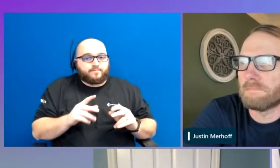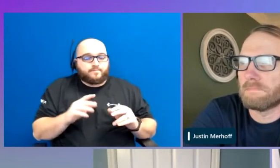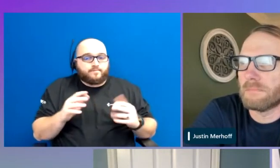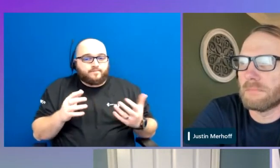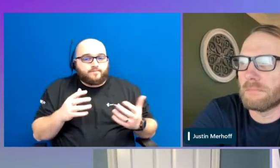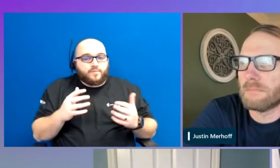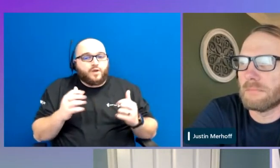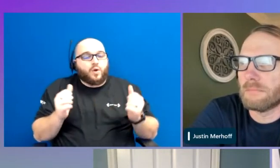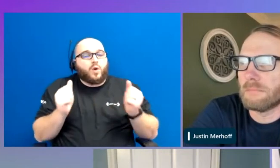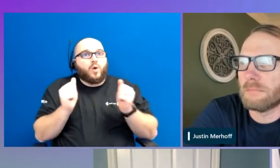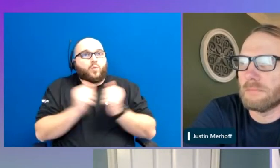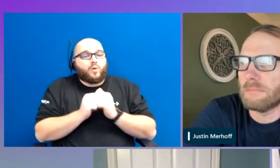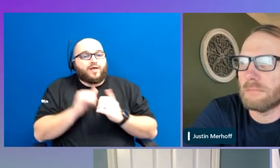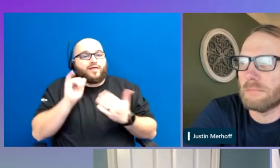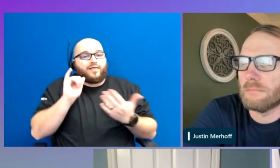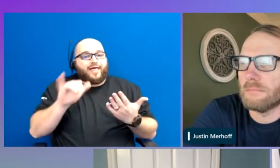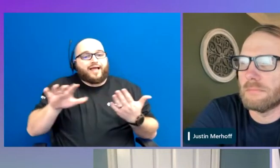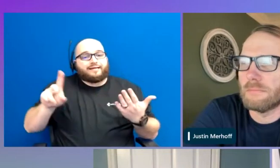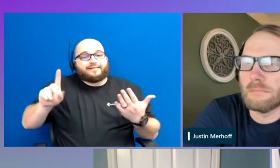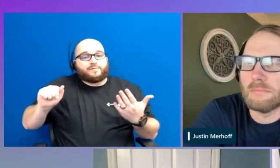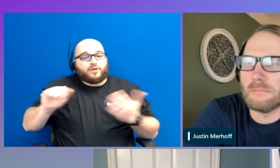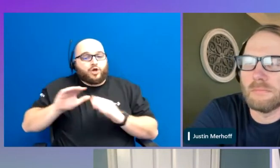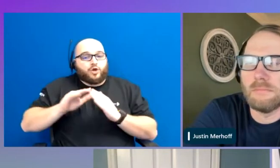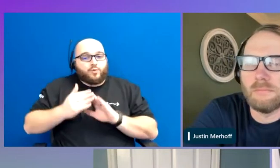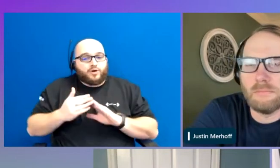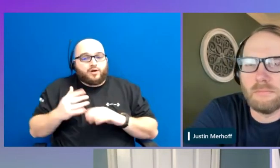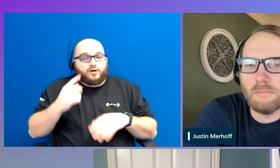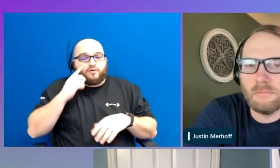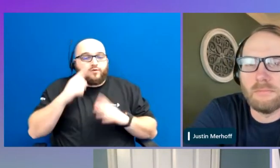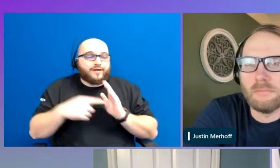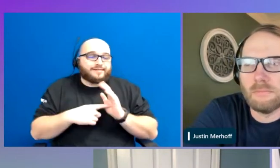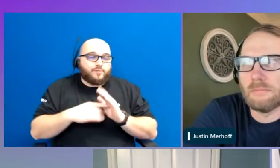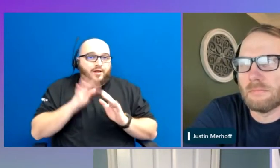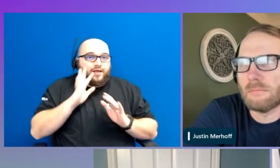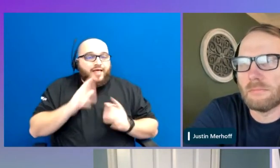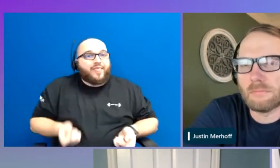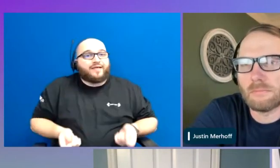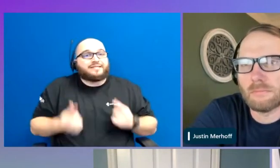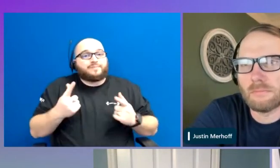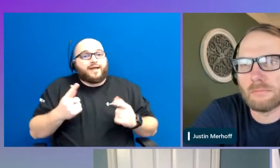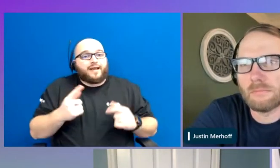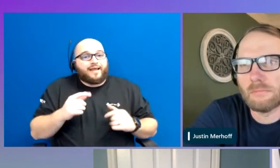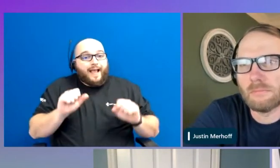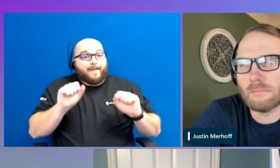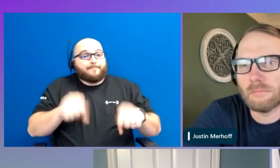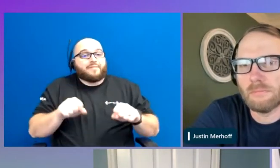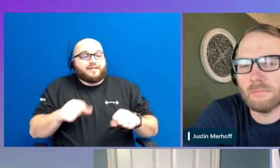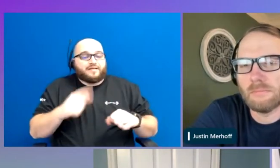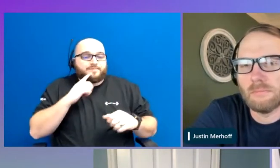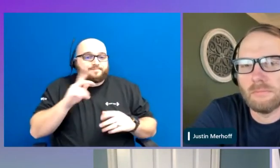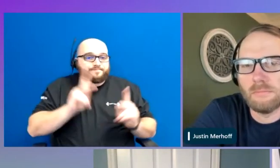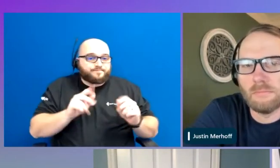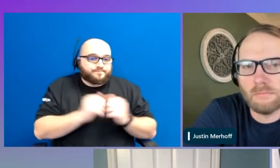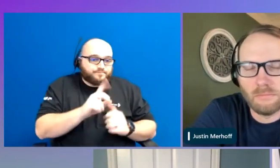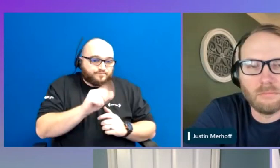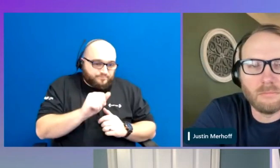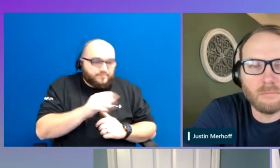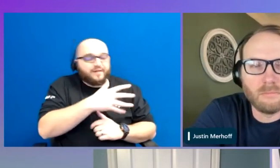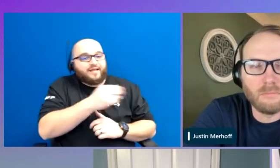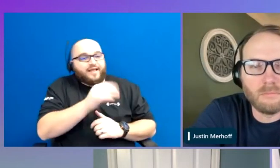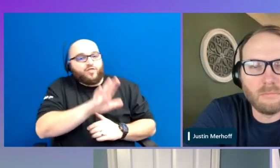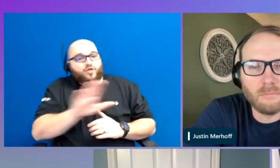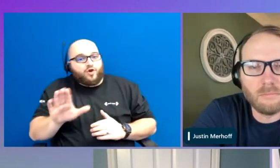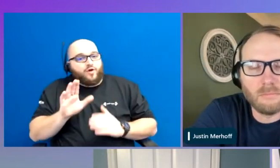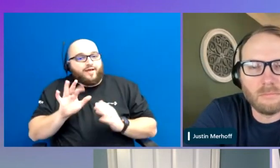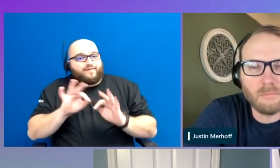the disability community, and it just refers to like spending power of people with disabilities and their families, and that's